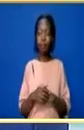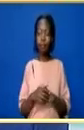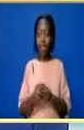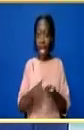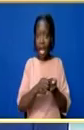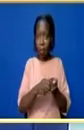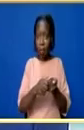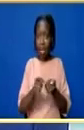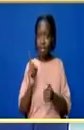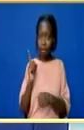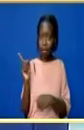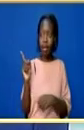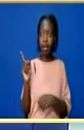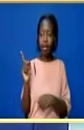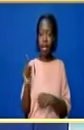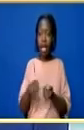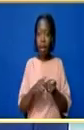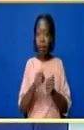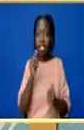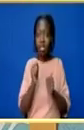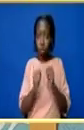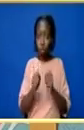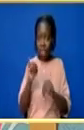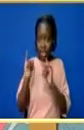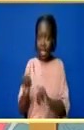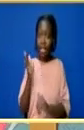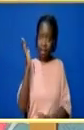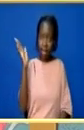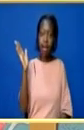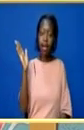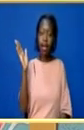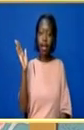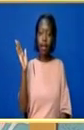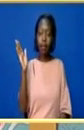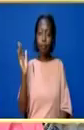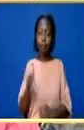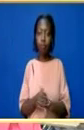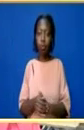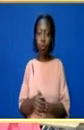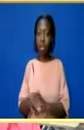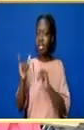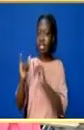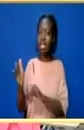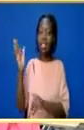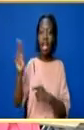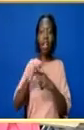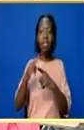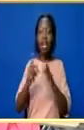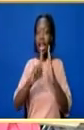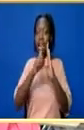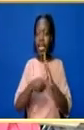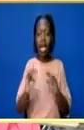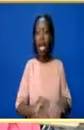plants that had remained once she harvested, they were left there. They are carried away and they